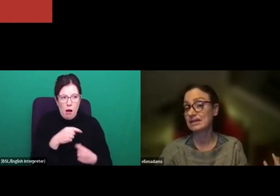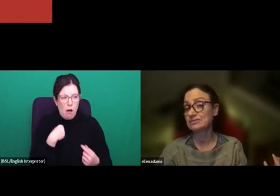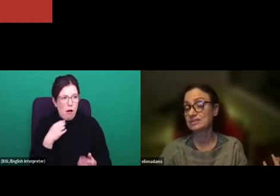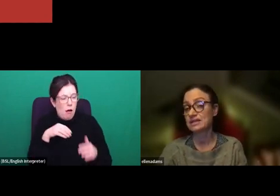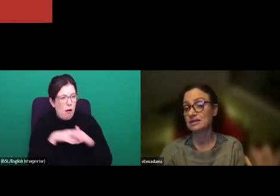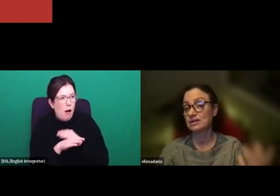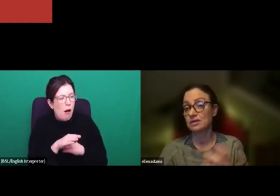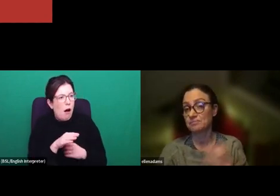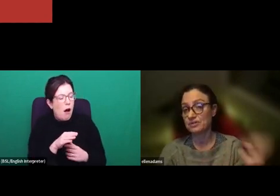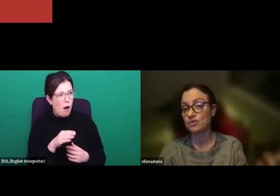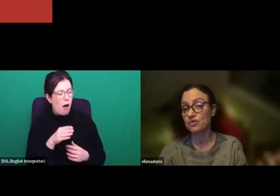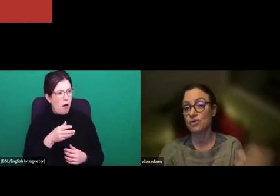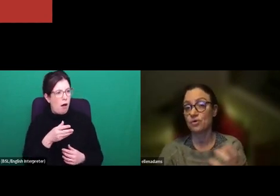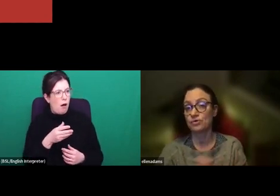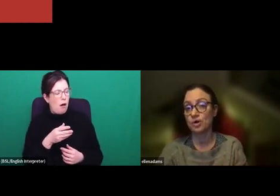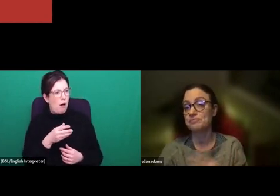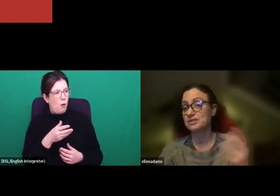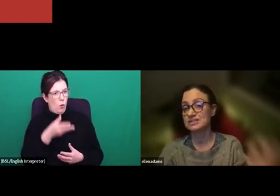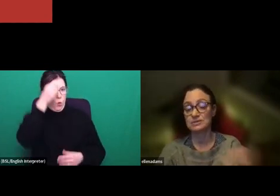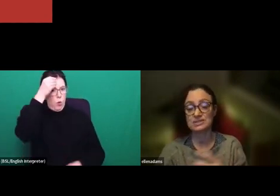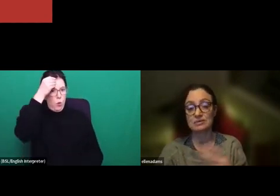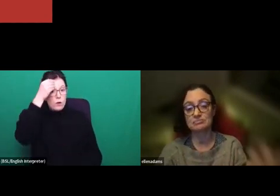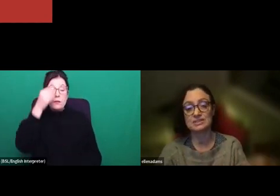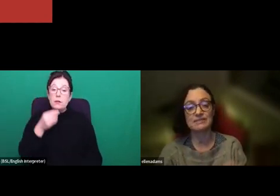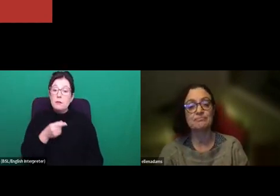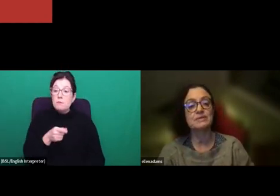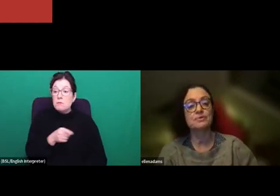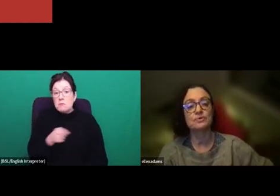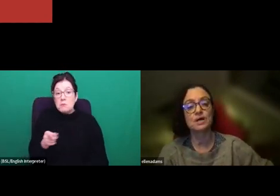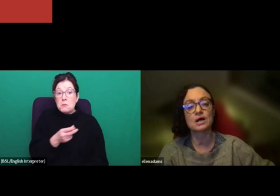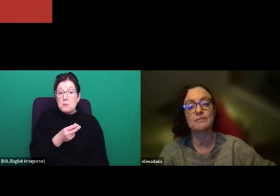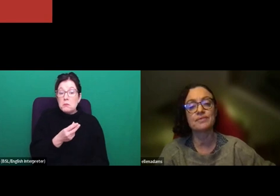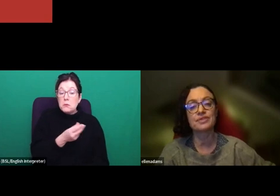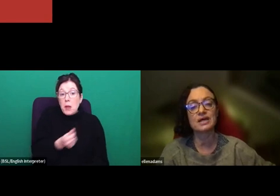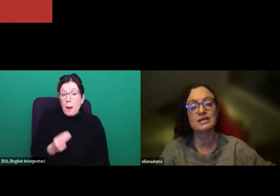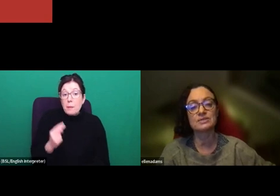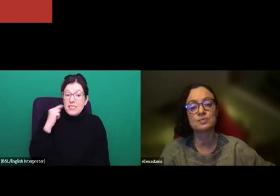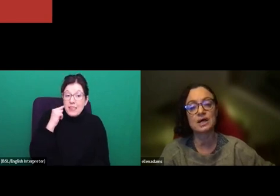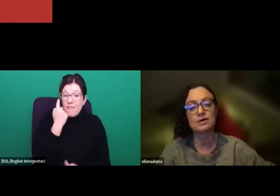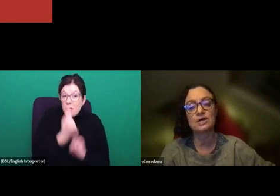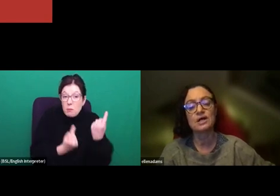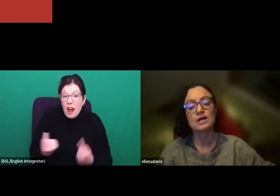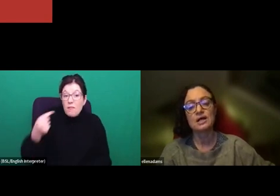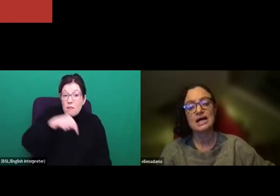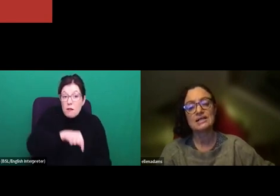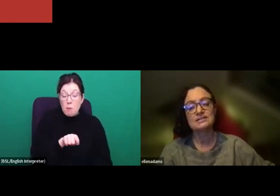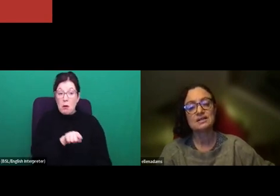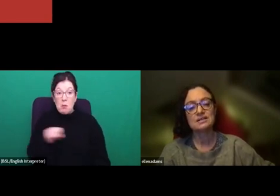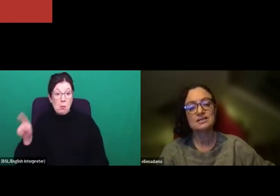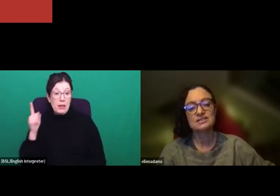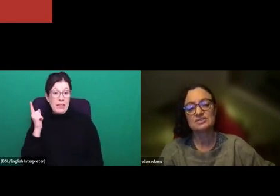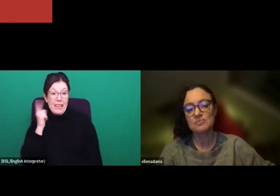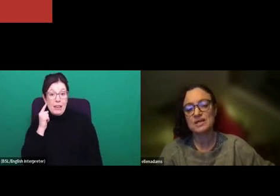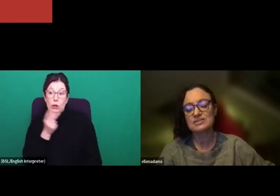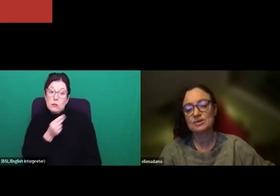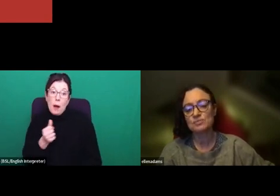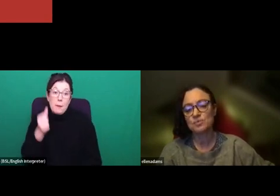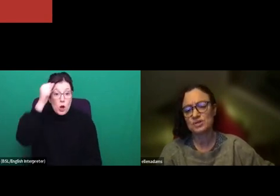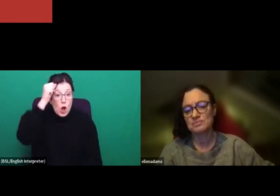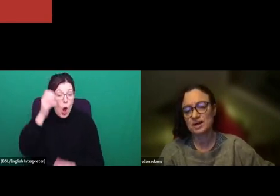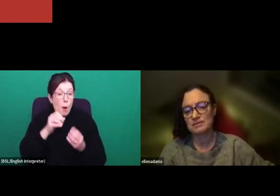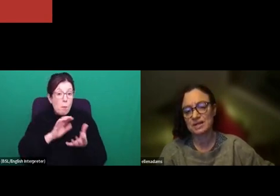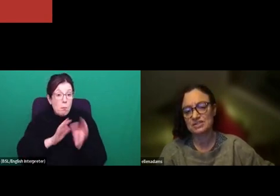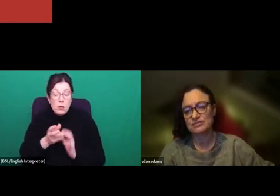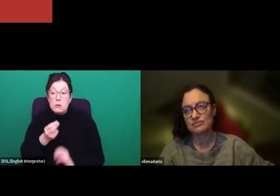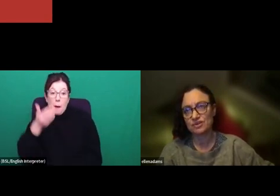they had encountered it before or not, because there were some deaf people there as well. And comments on